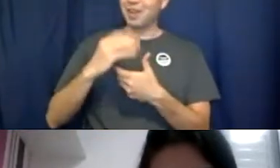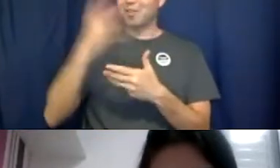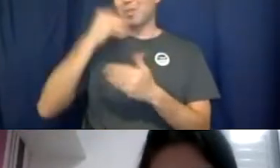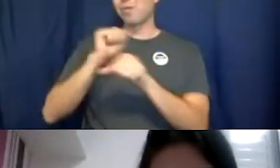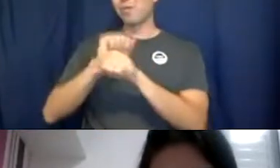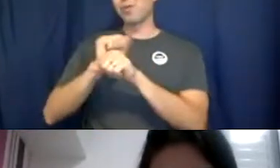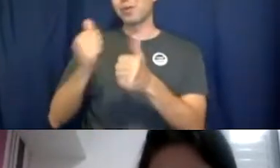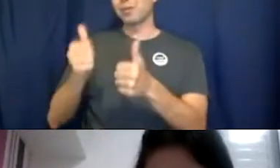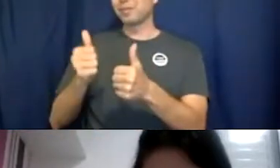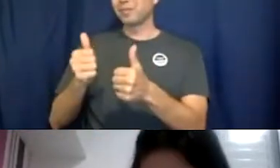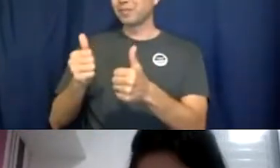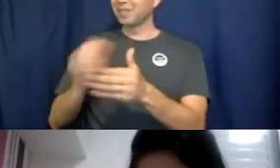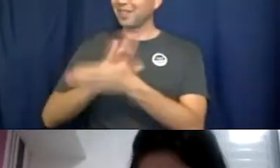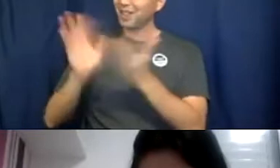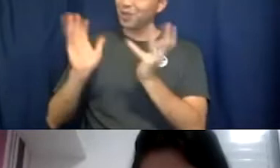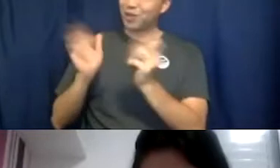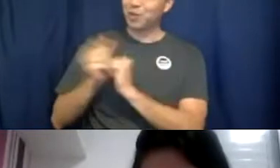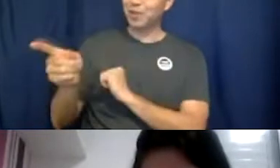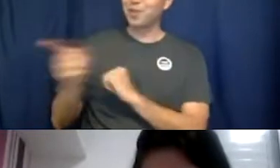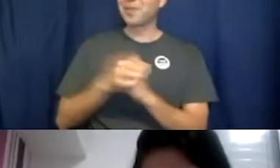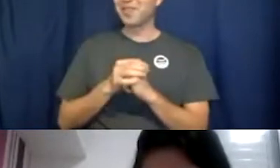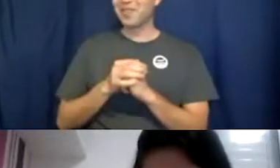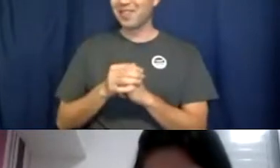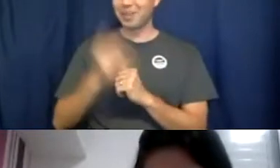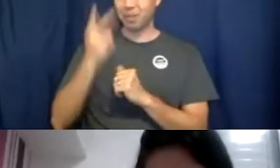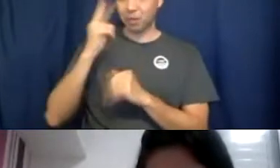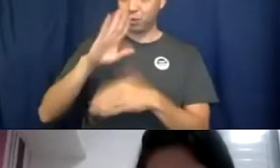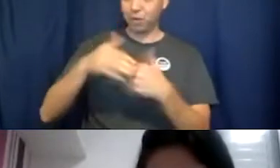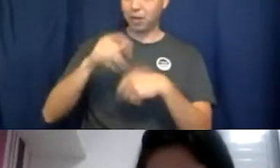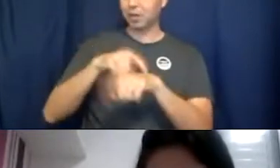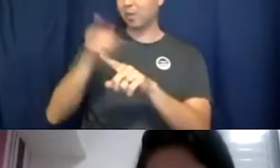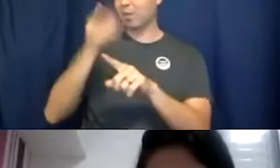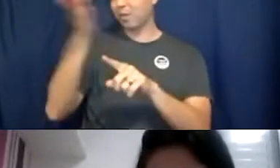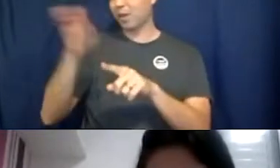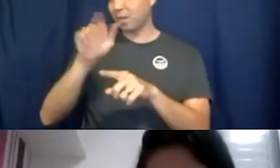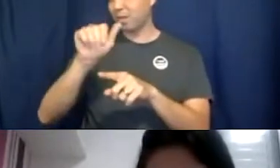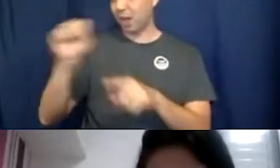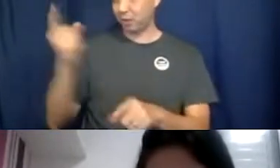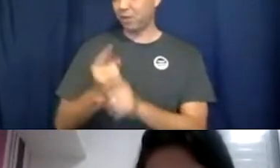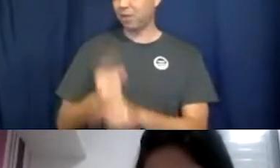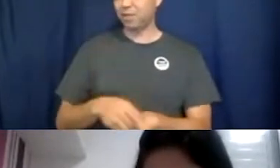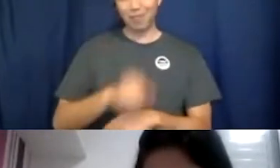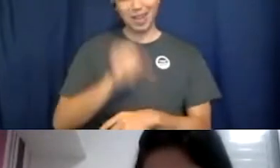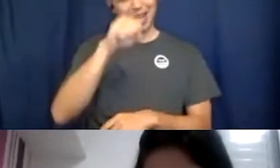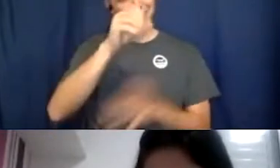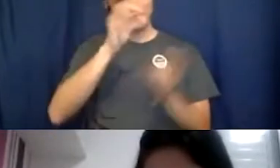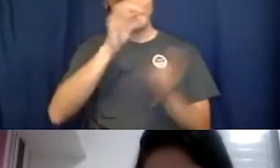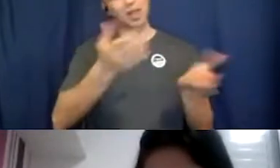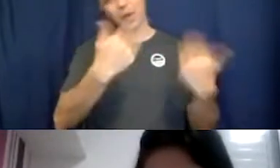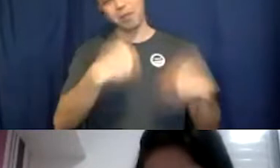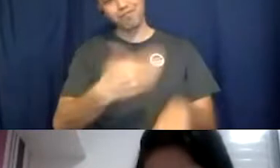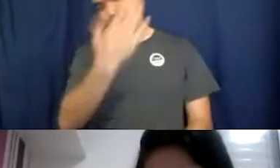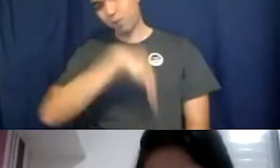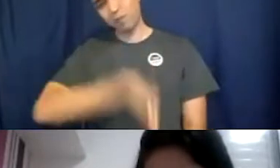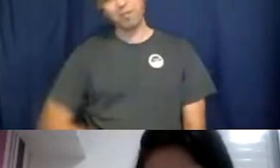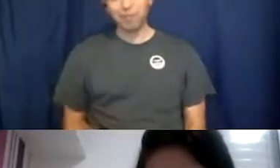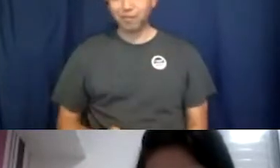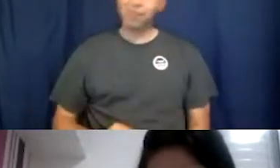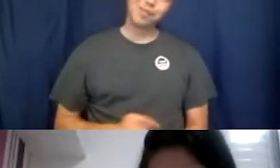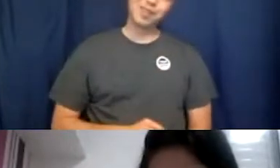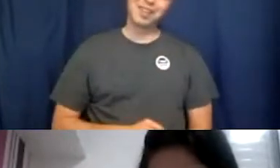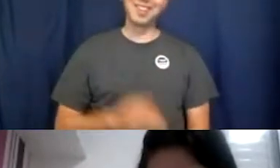if I can share. Yeah, well, I don't know if you can, but you can try. I'll try. We stayed up. We've never made